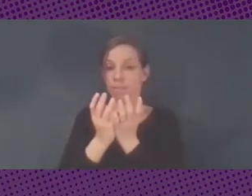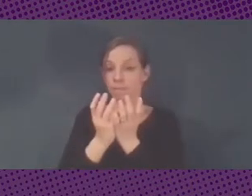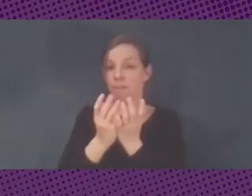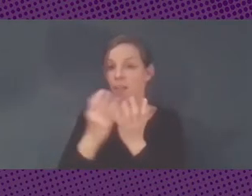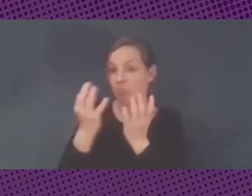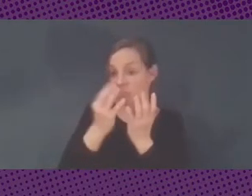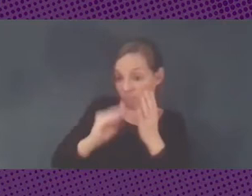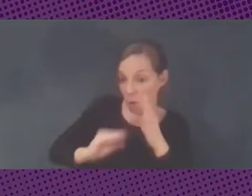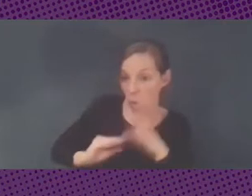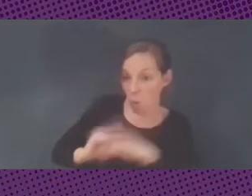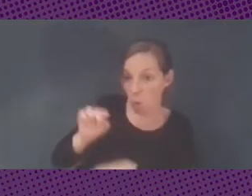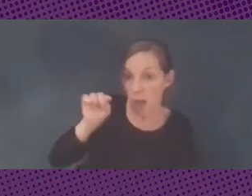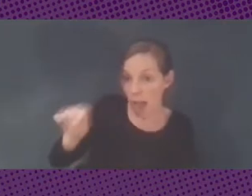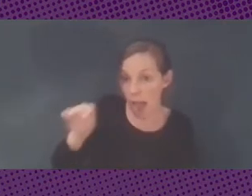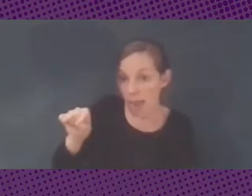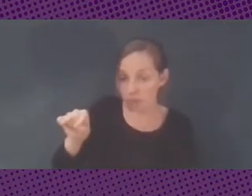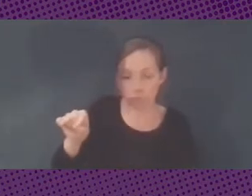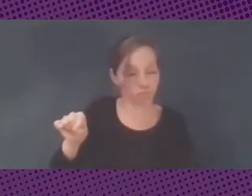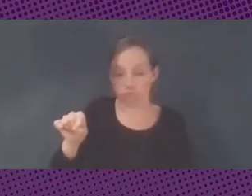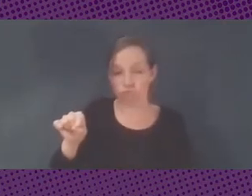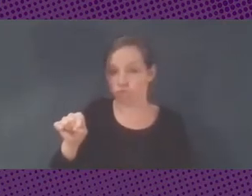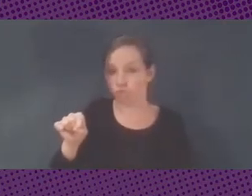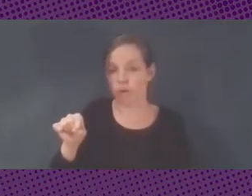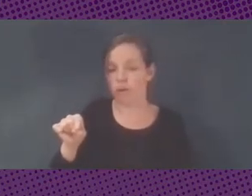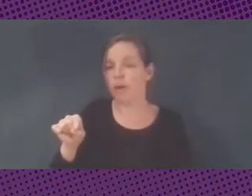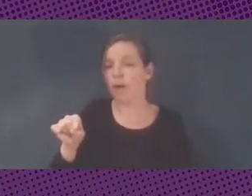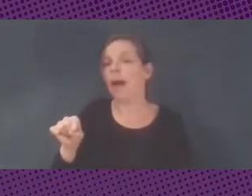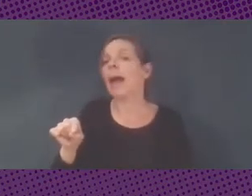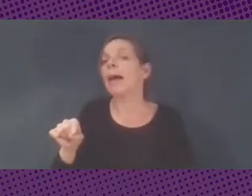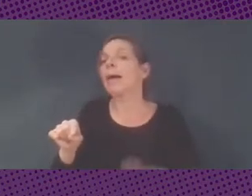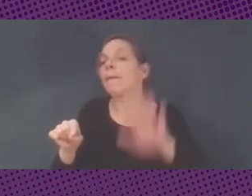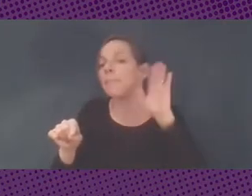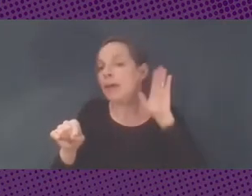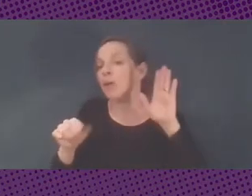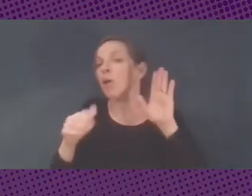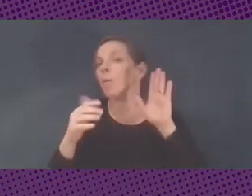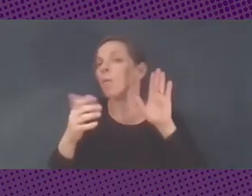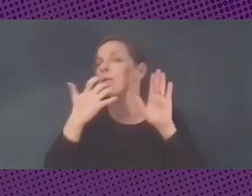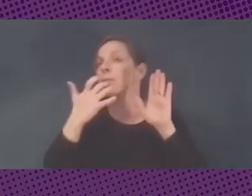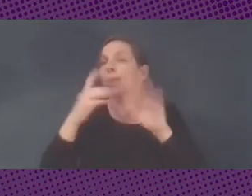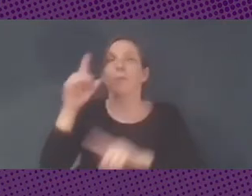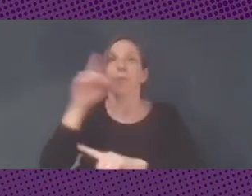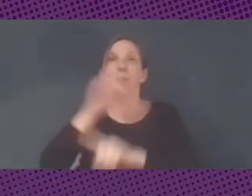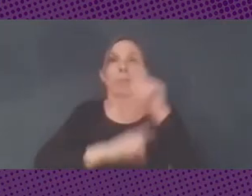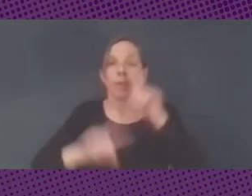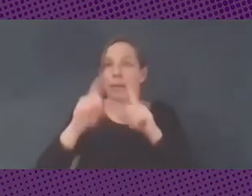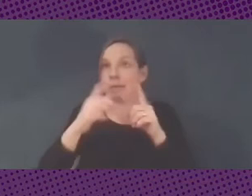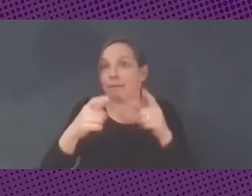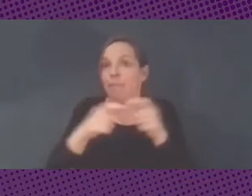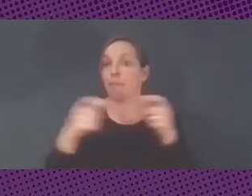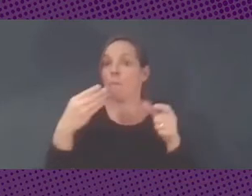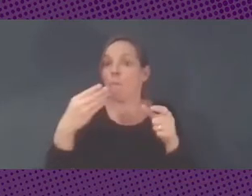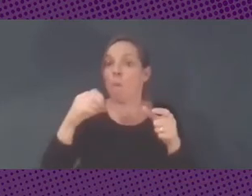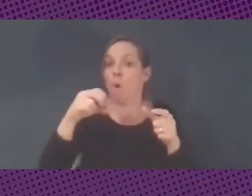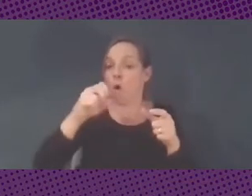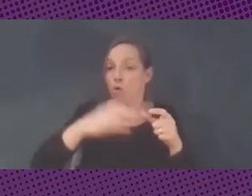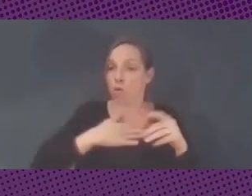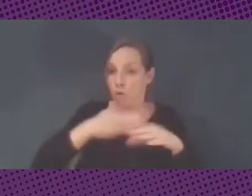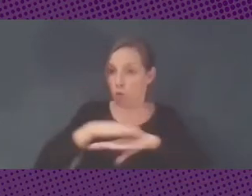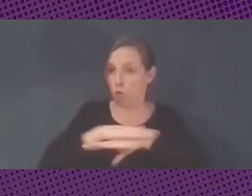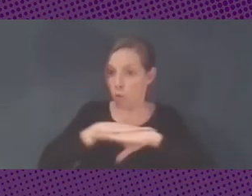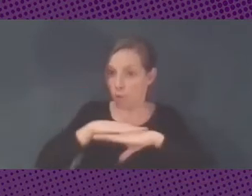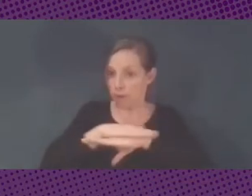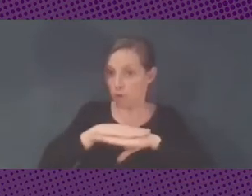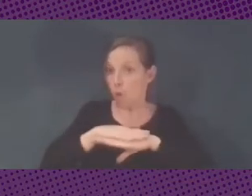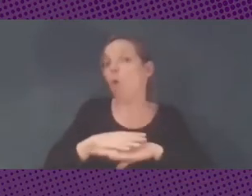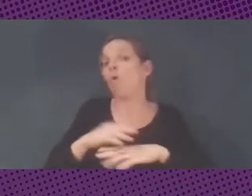extent that the state issues government bonds or issues green bonds and borrows from public investors. But there